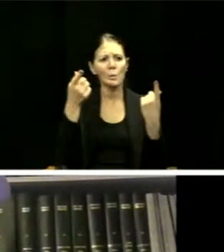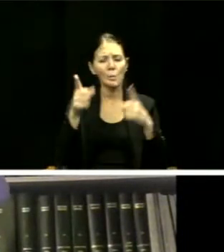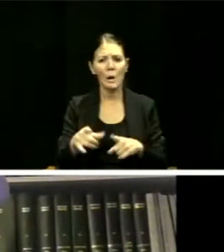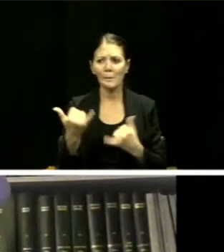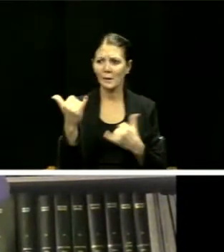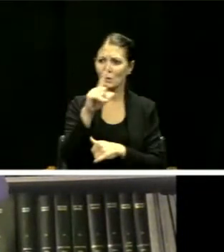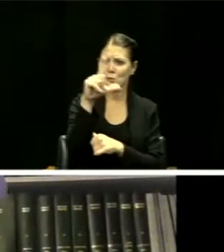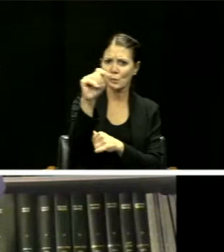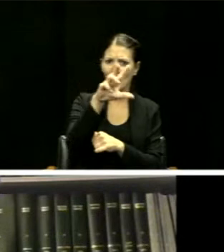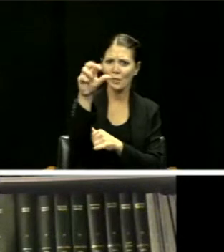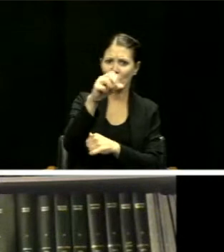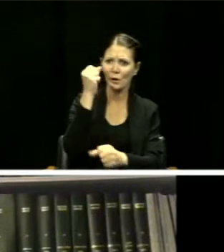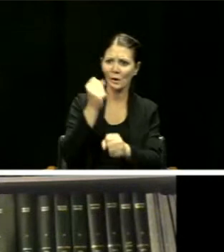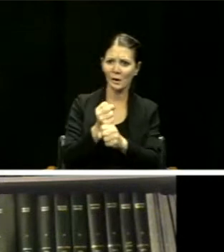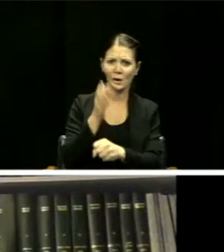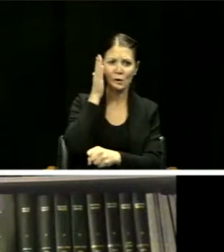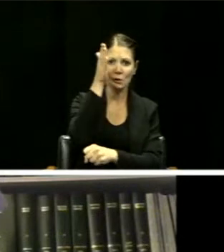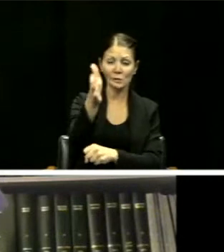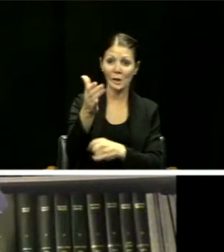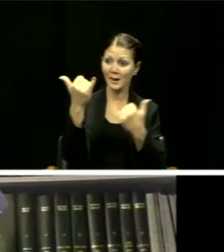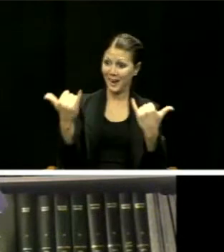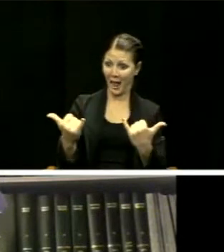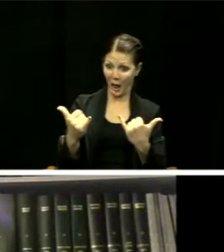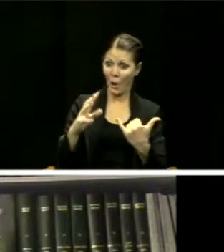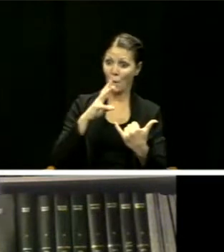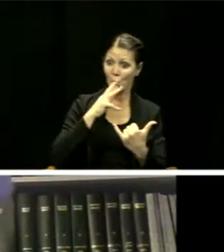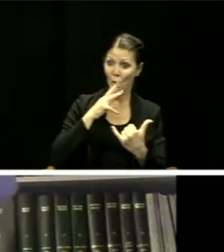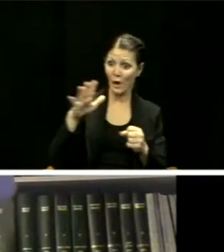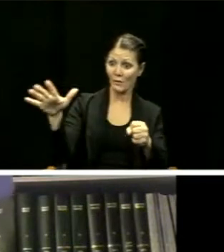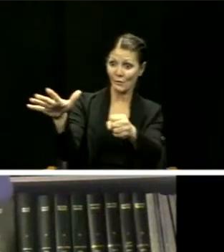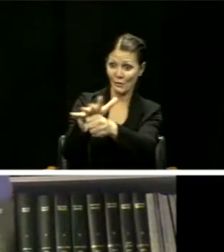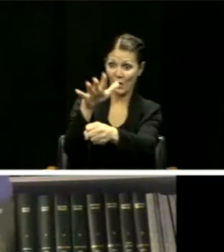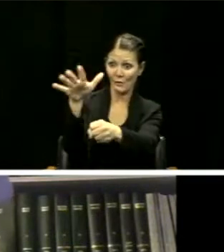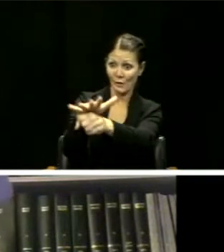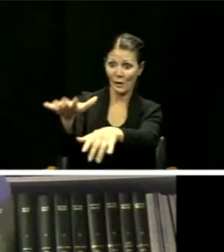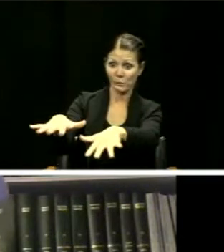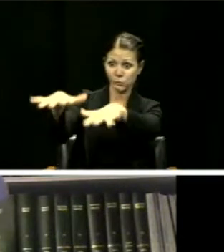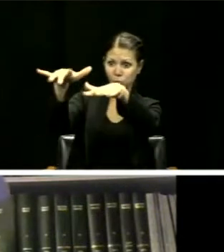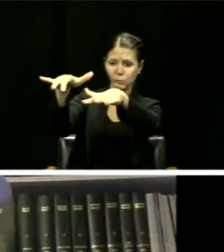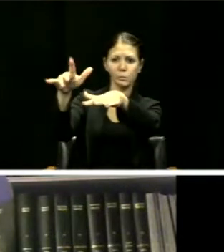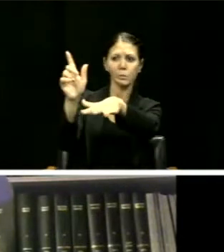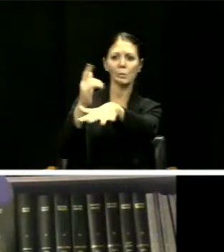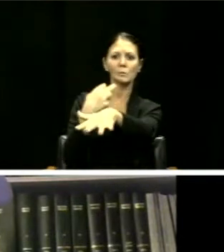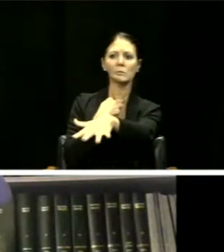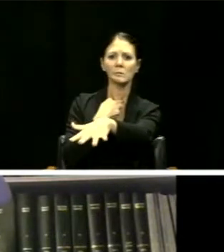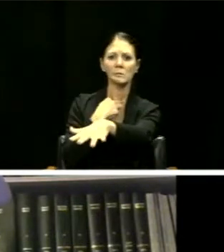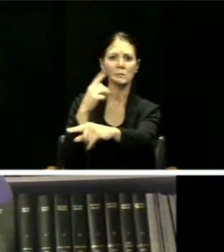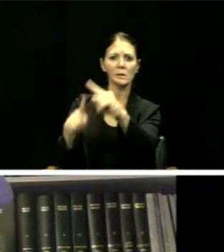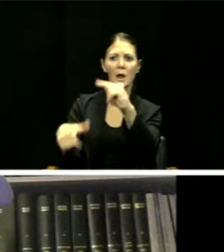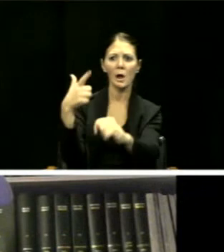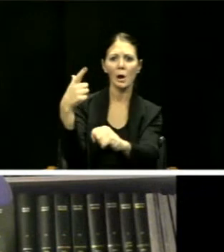years if that water can't get where it needs to go?